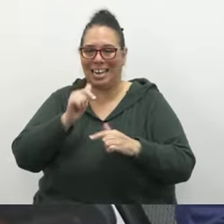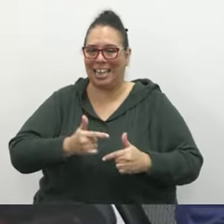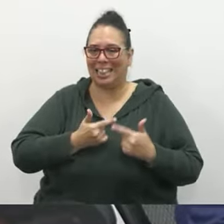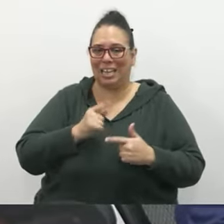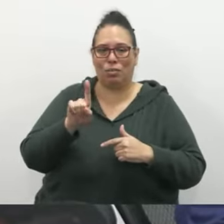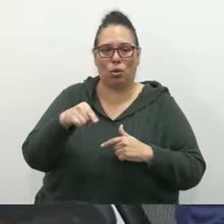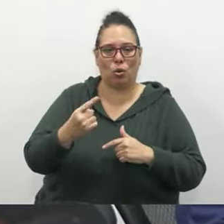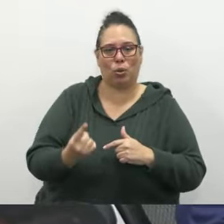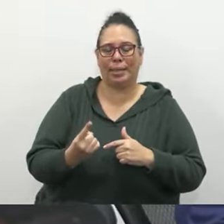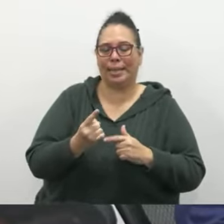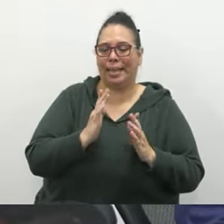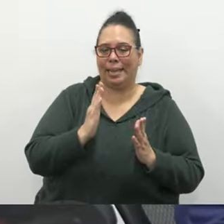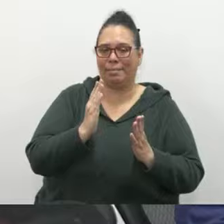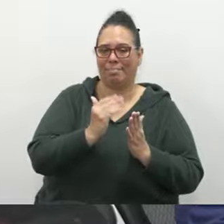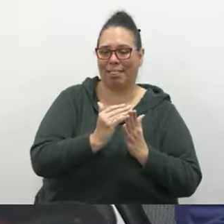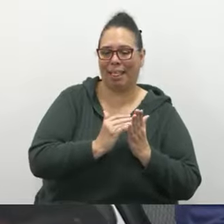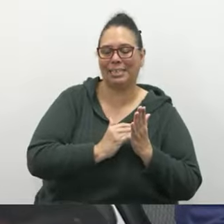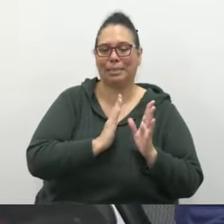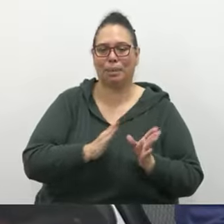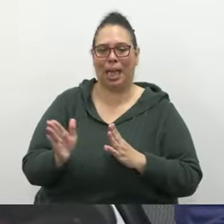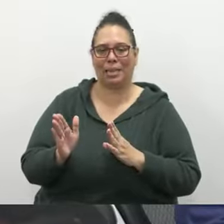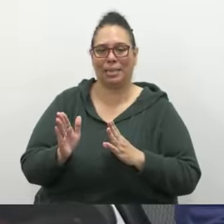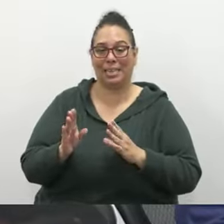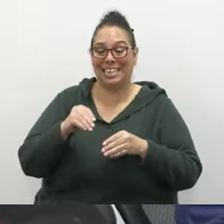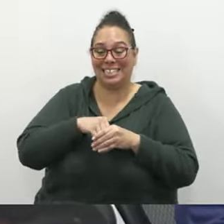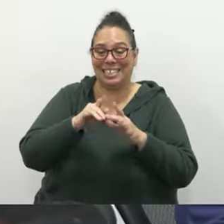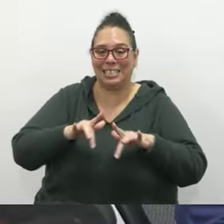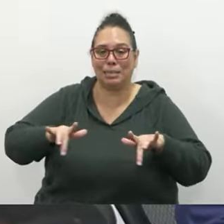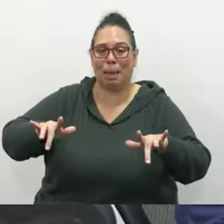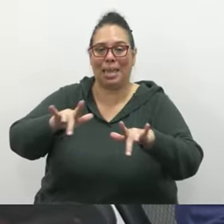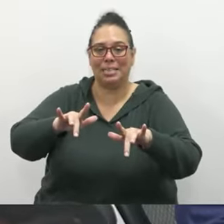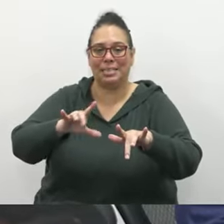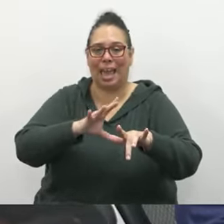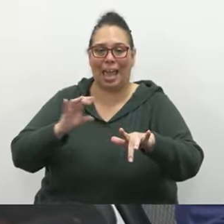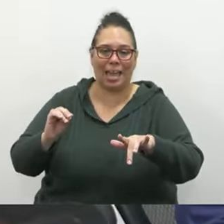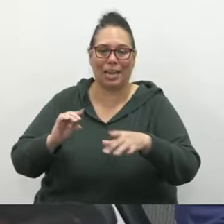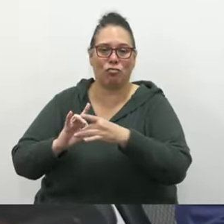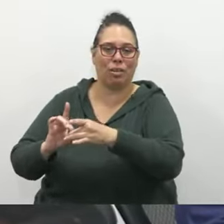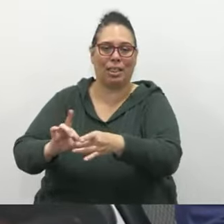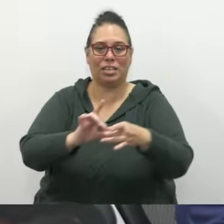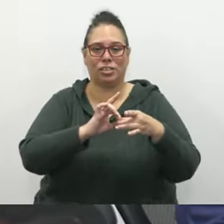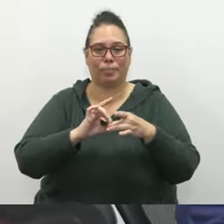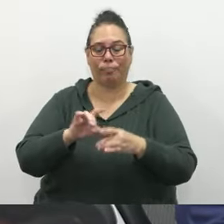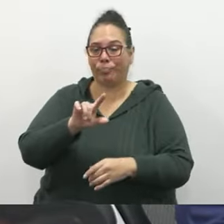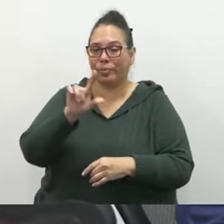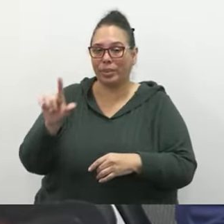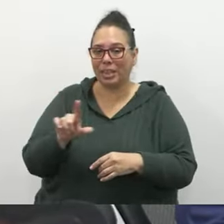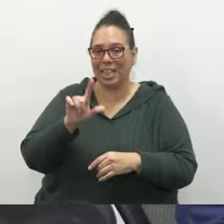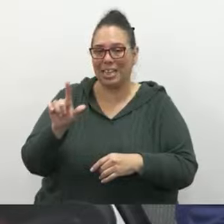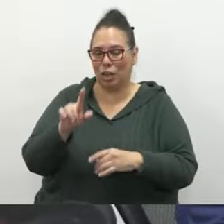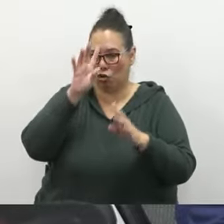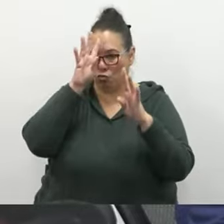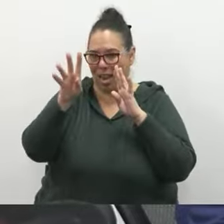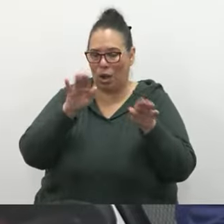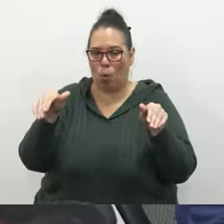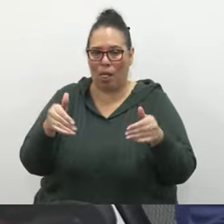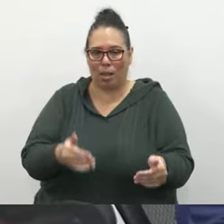in lesson plans. It lives in spaces and relationships. Libraries create